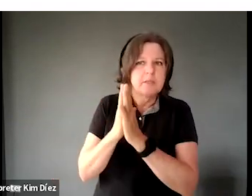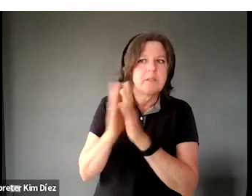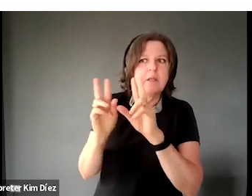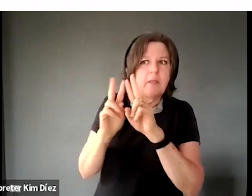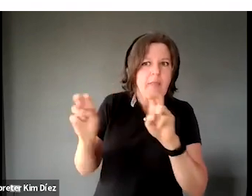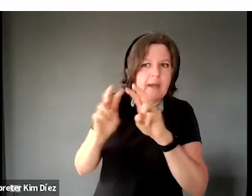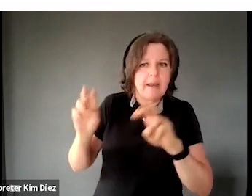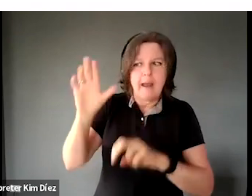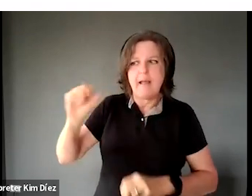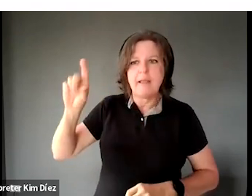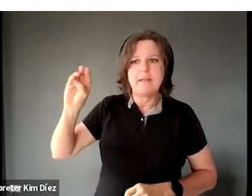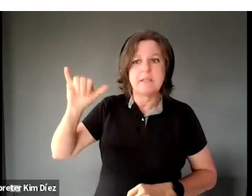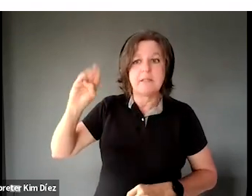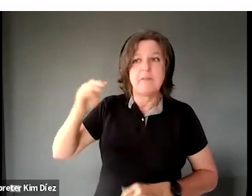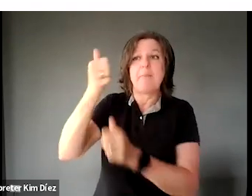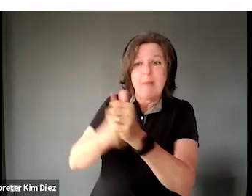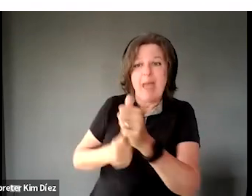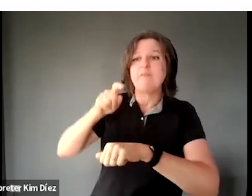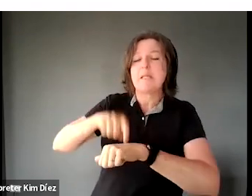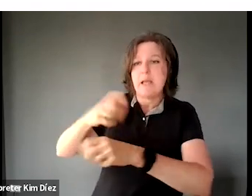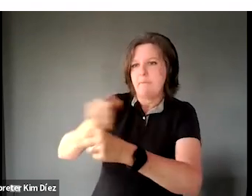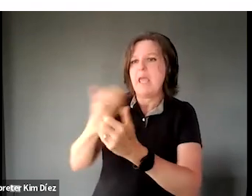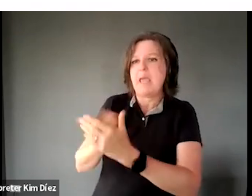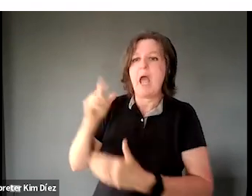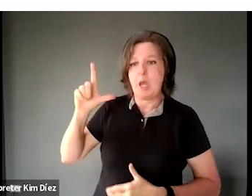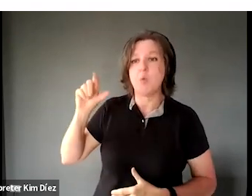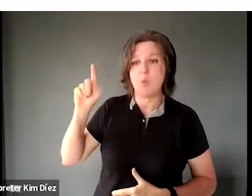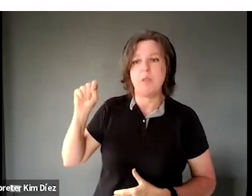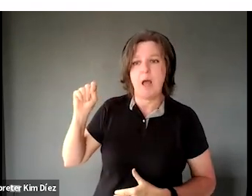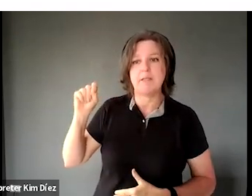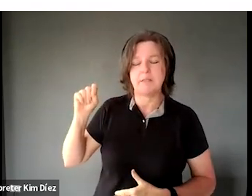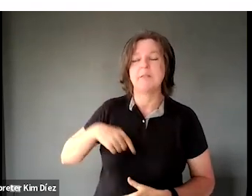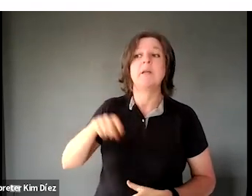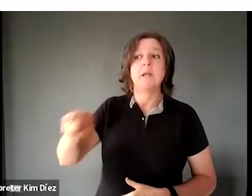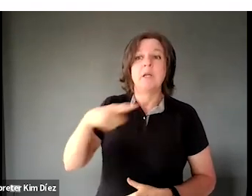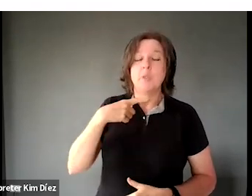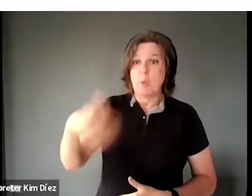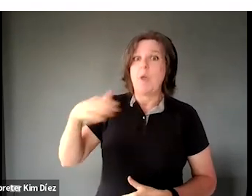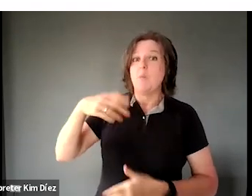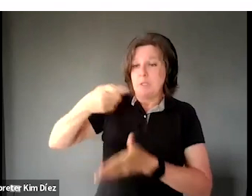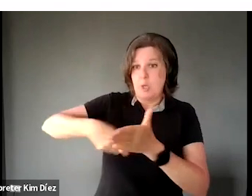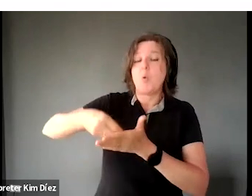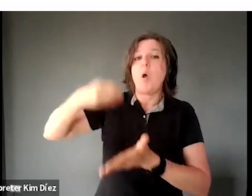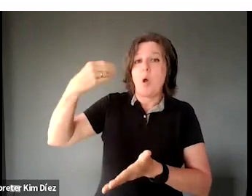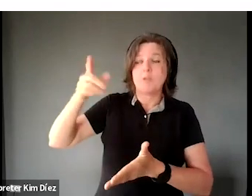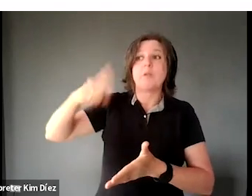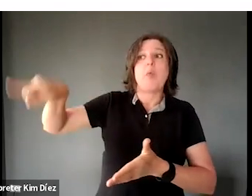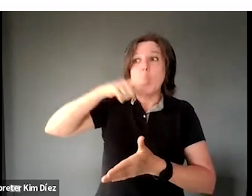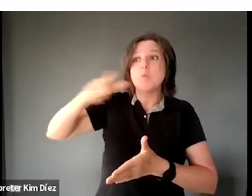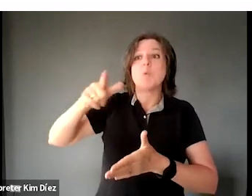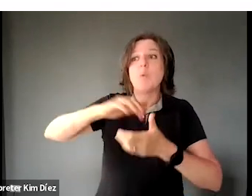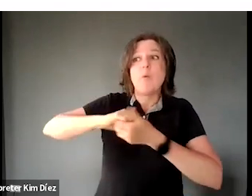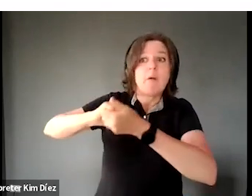Each analysis cost $35, and some of them wanted analysis each time they had a new bean